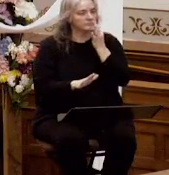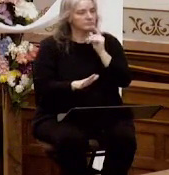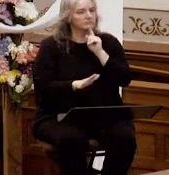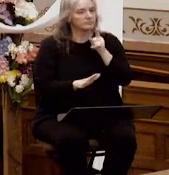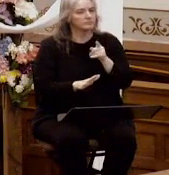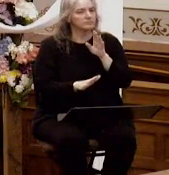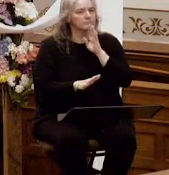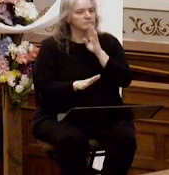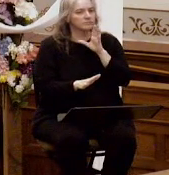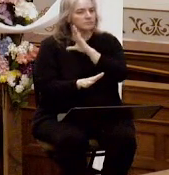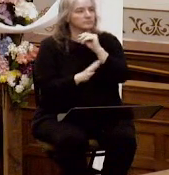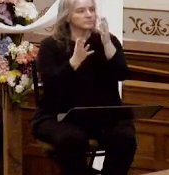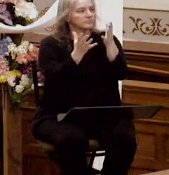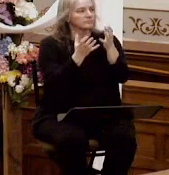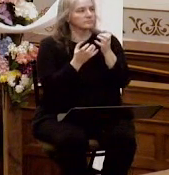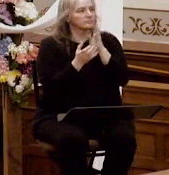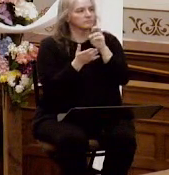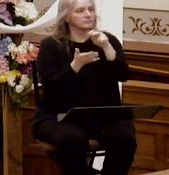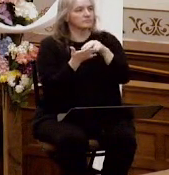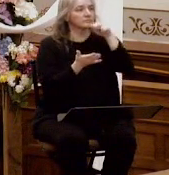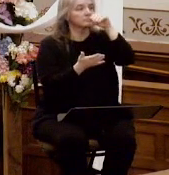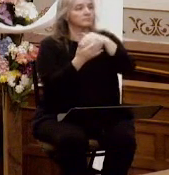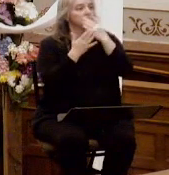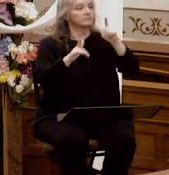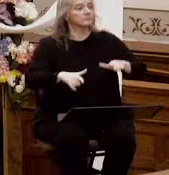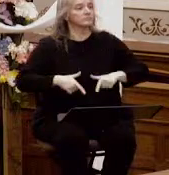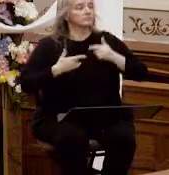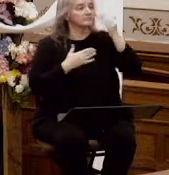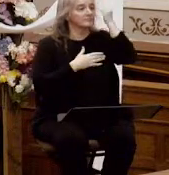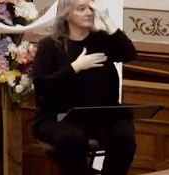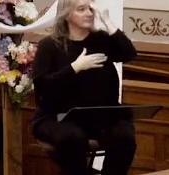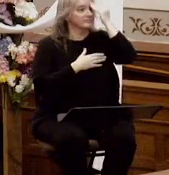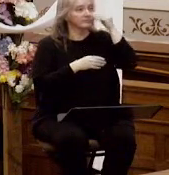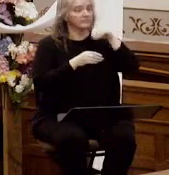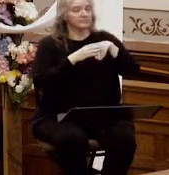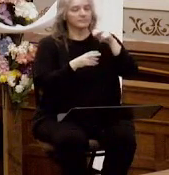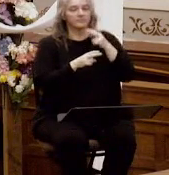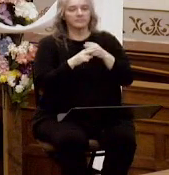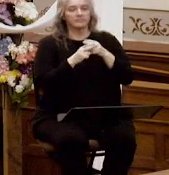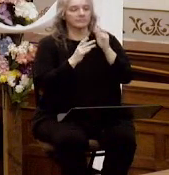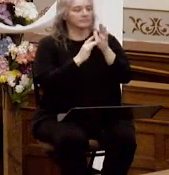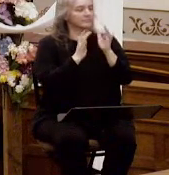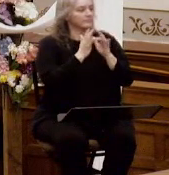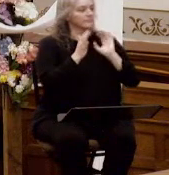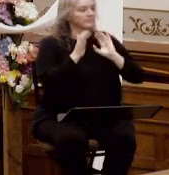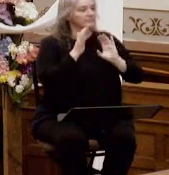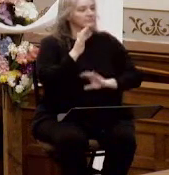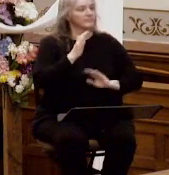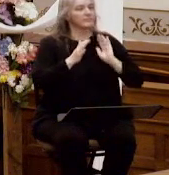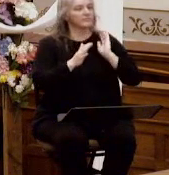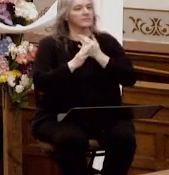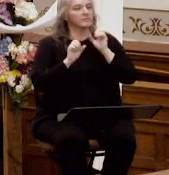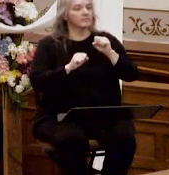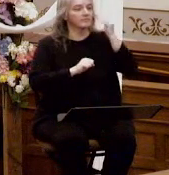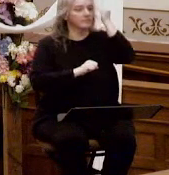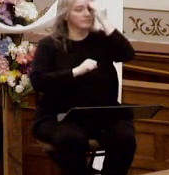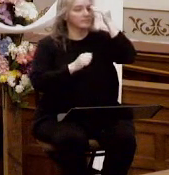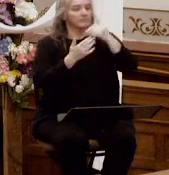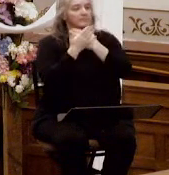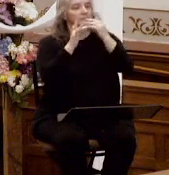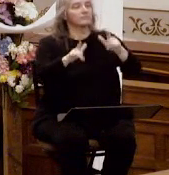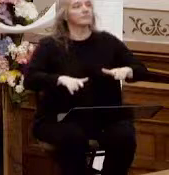the desire to be raised to new life is known in the name of Jesus Christ, we can know new